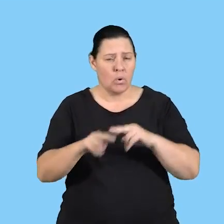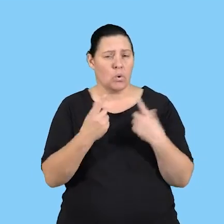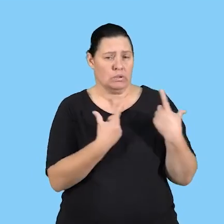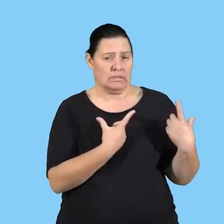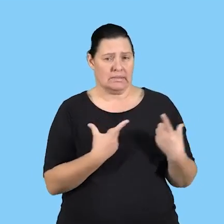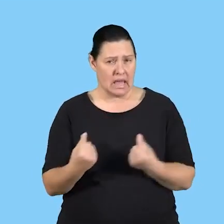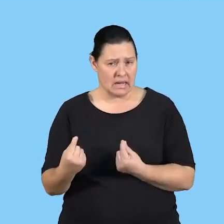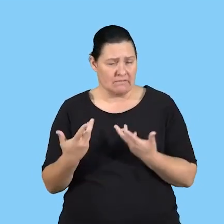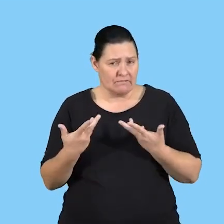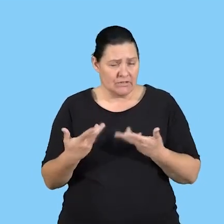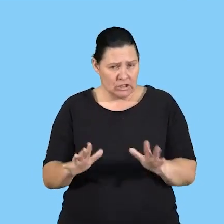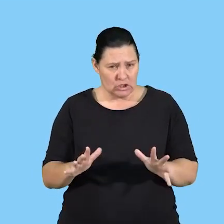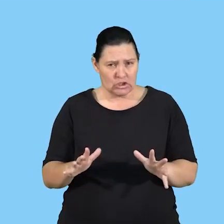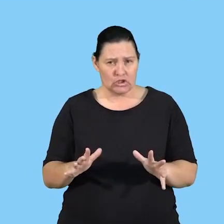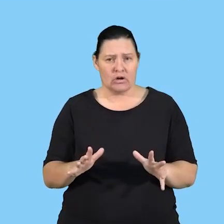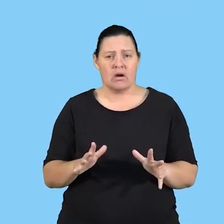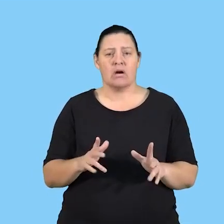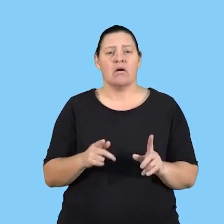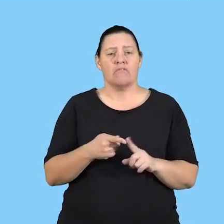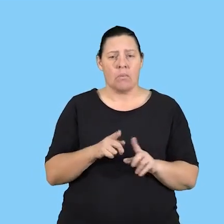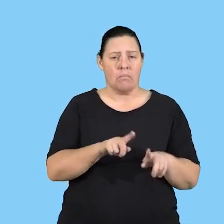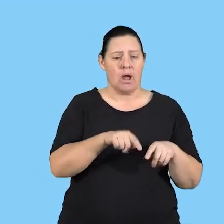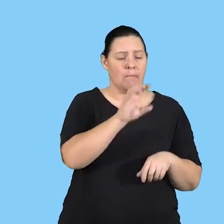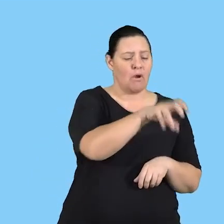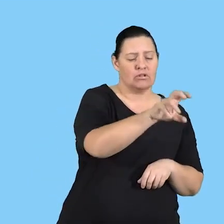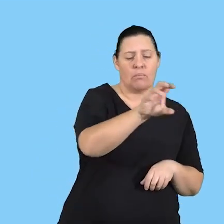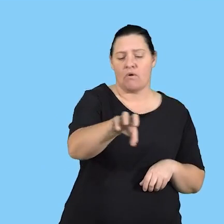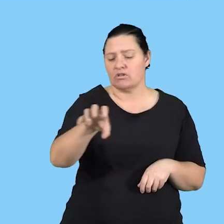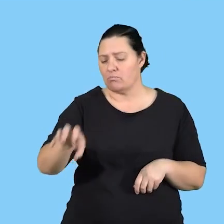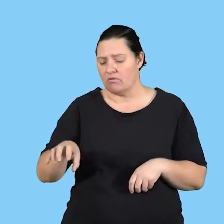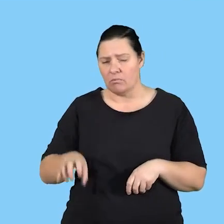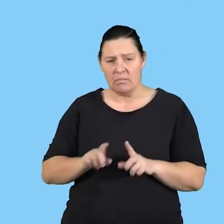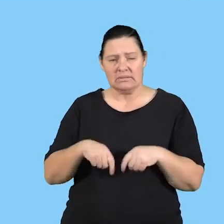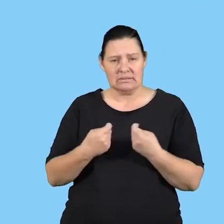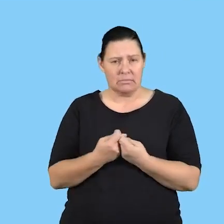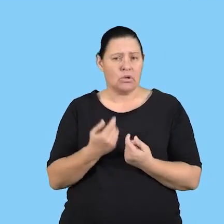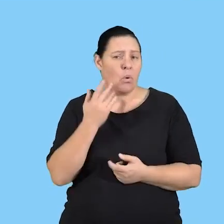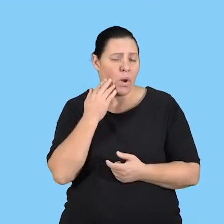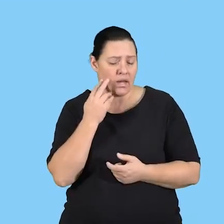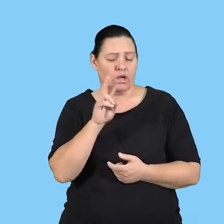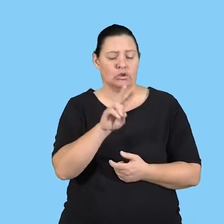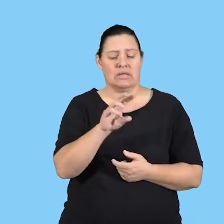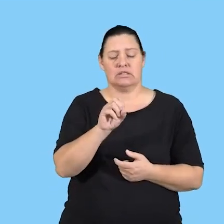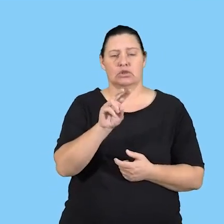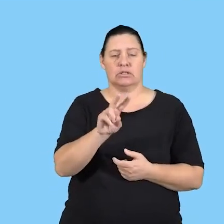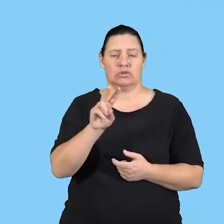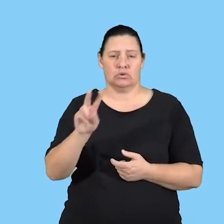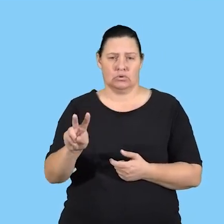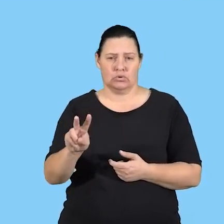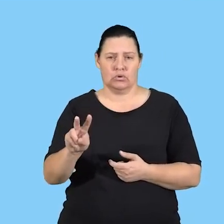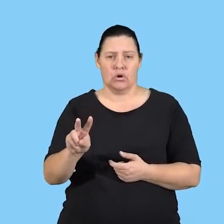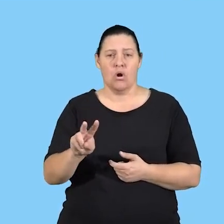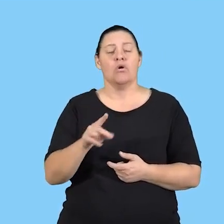review was done by teams from provinces during